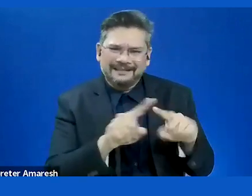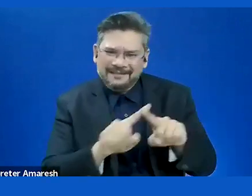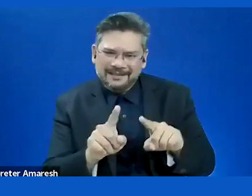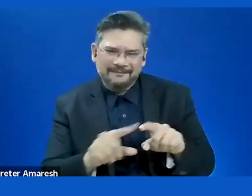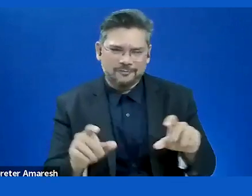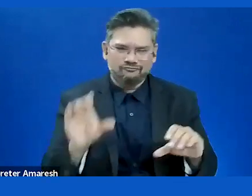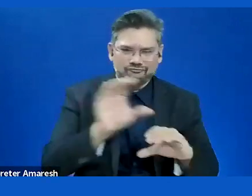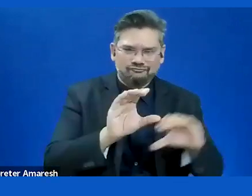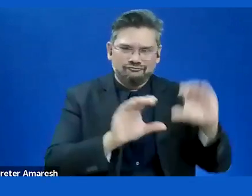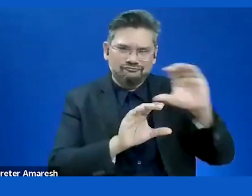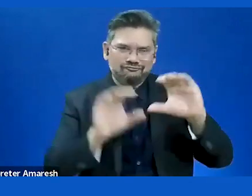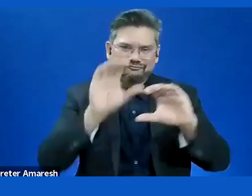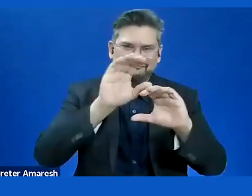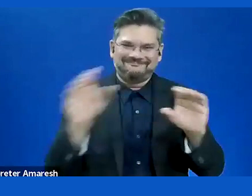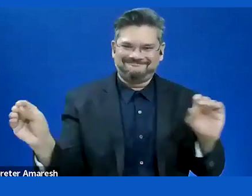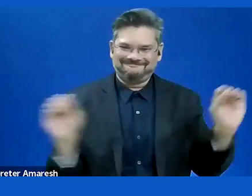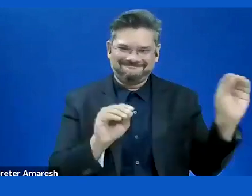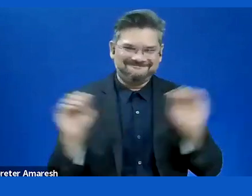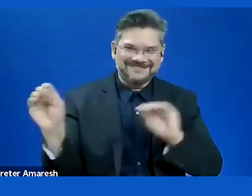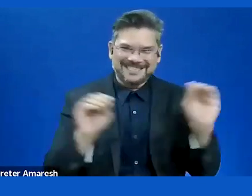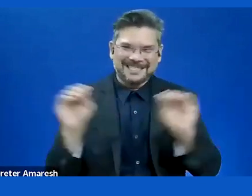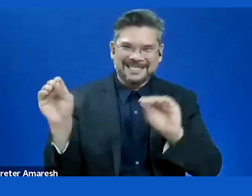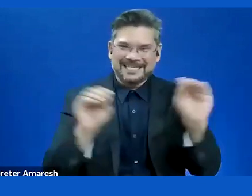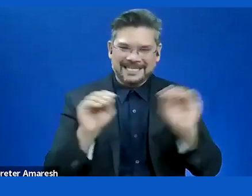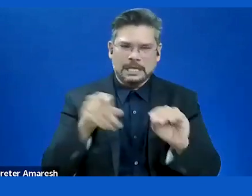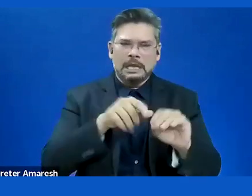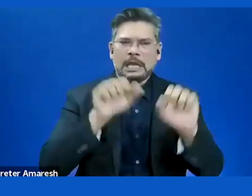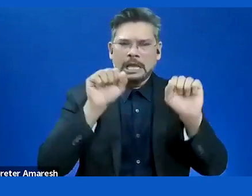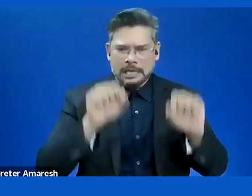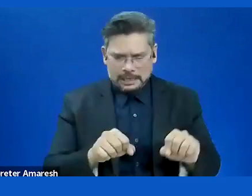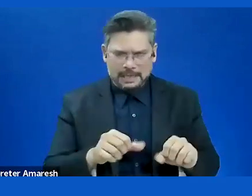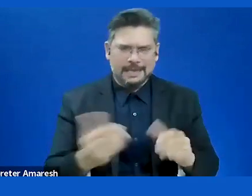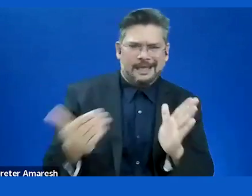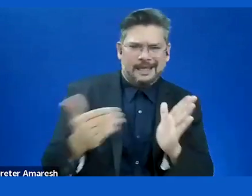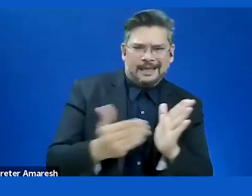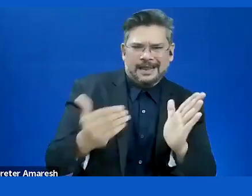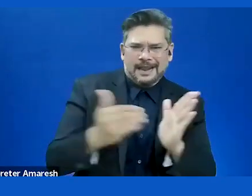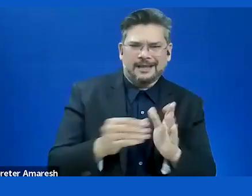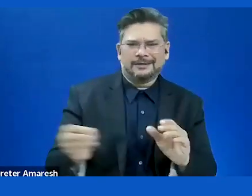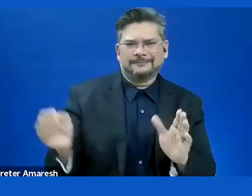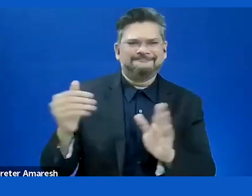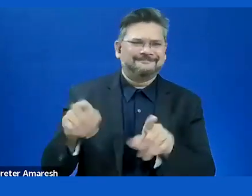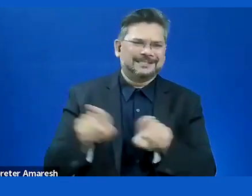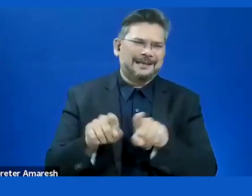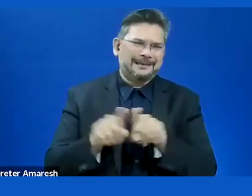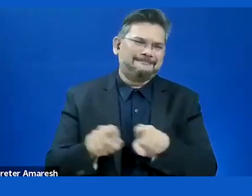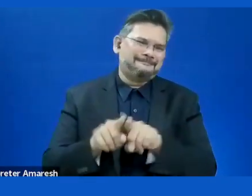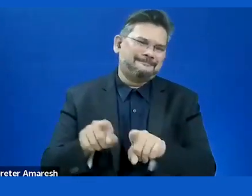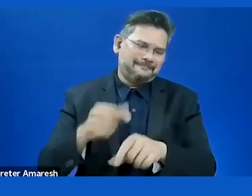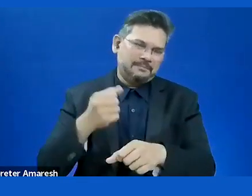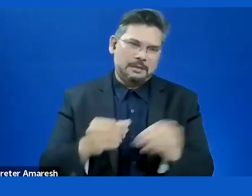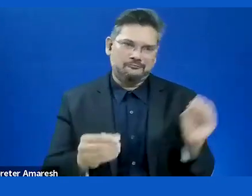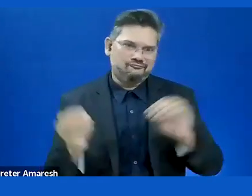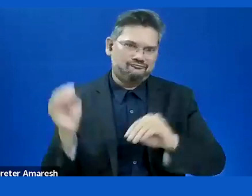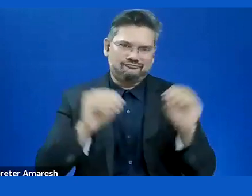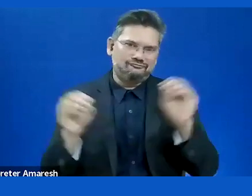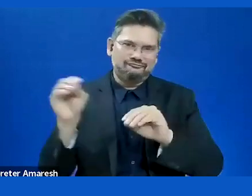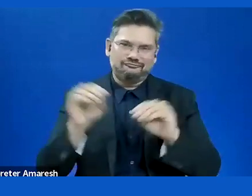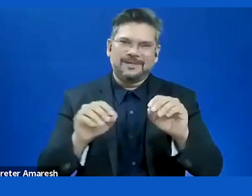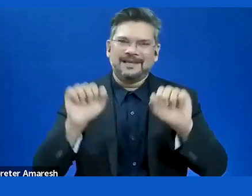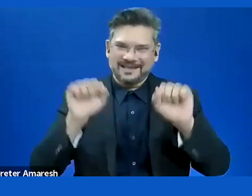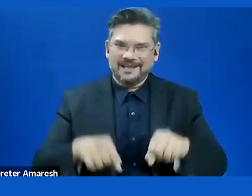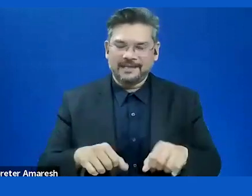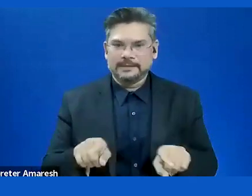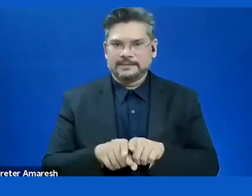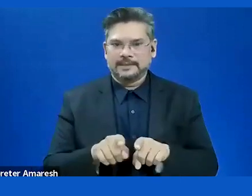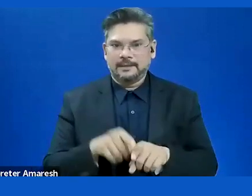websites that you can define, is that you get to reuse and repeat patterns. And if they are accessible patterns, that means you're repeating